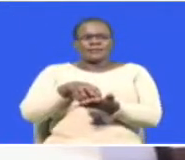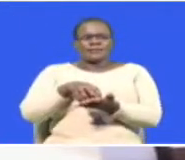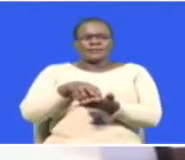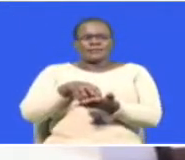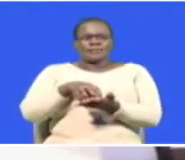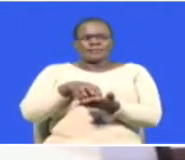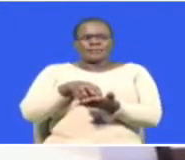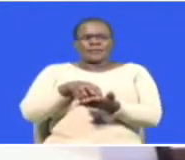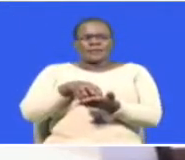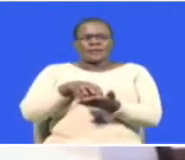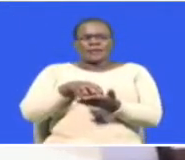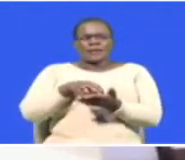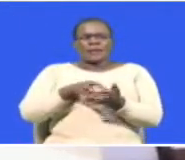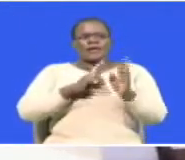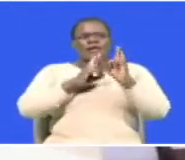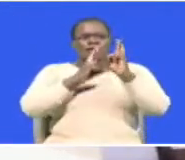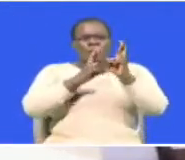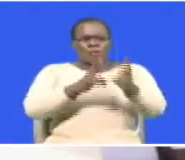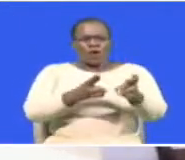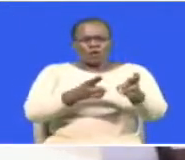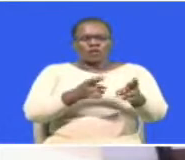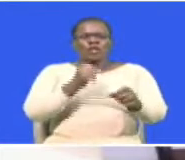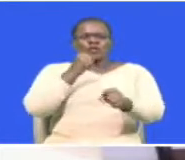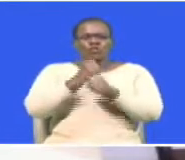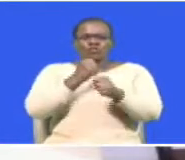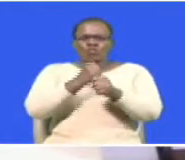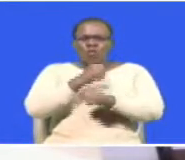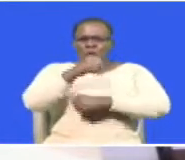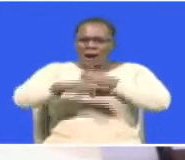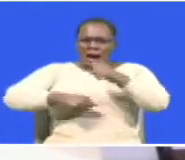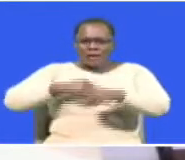should be reported and action taken.